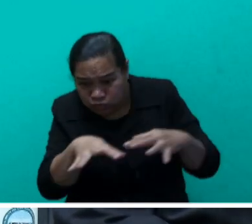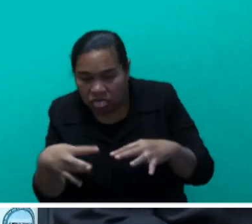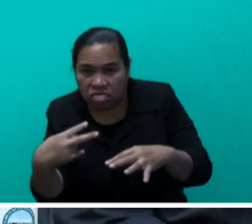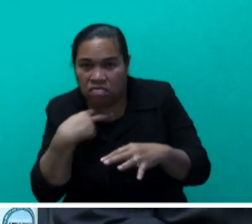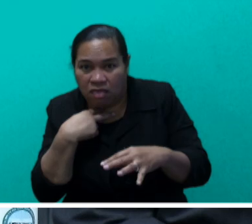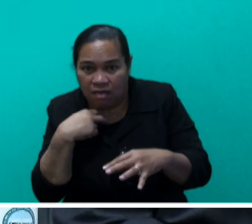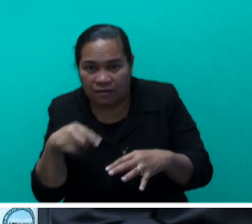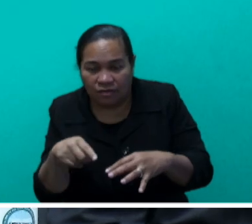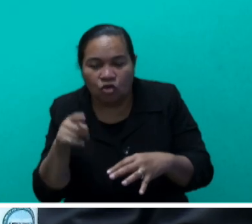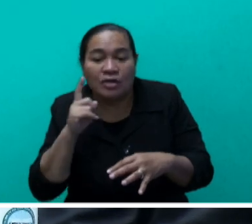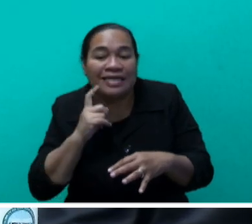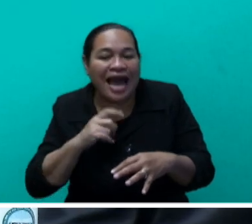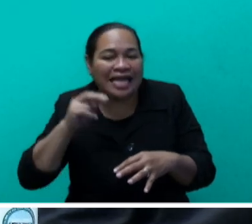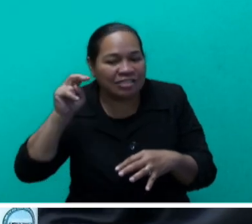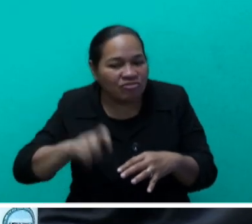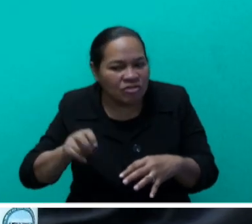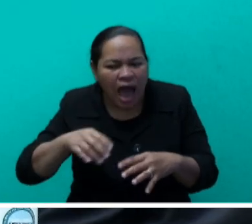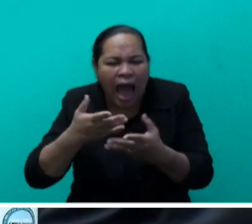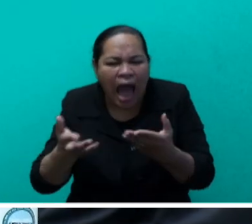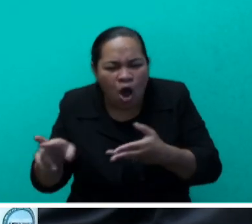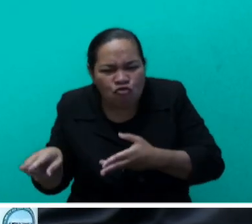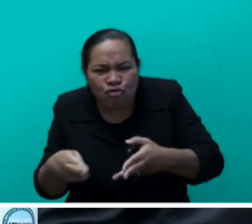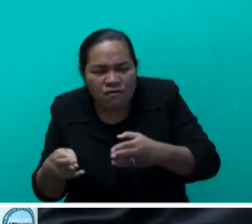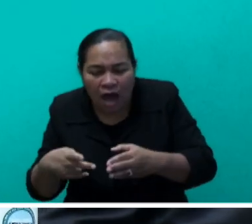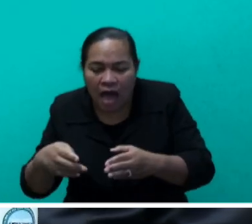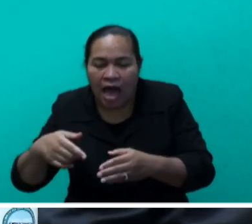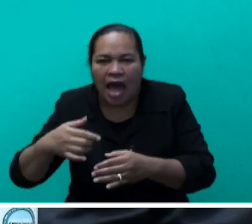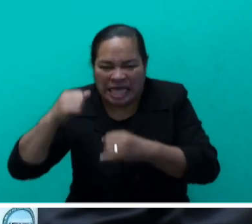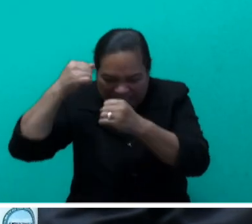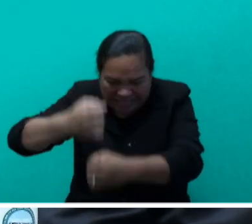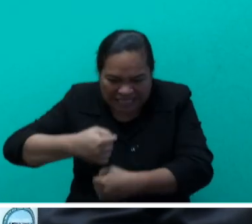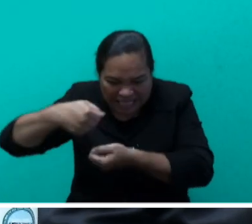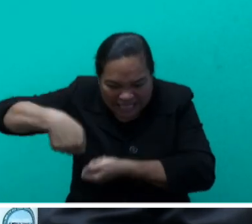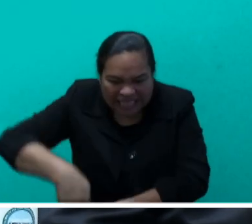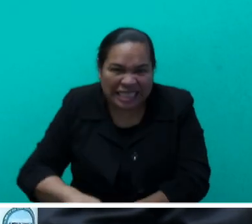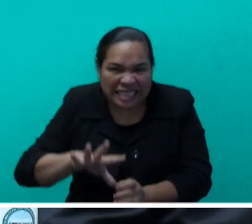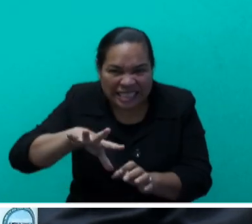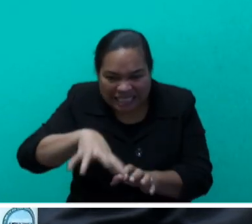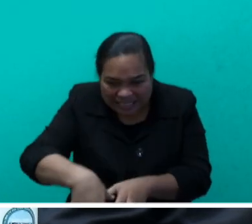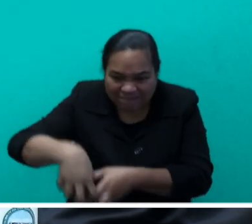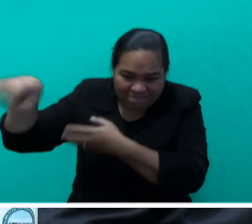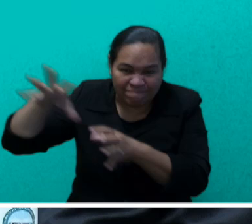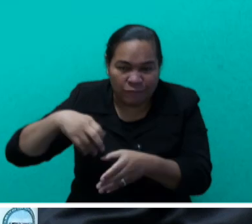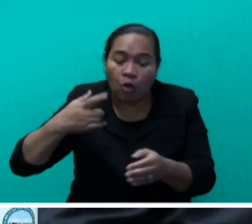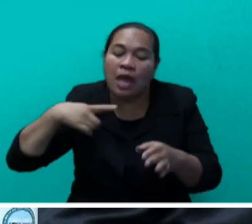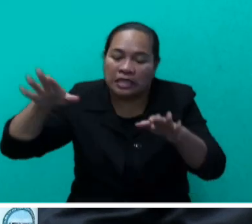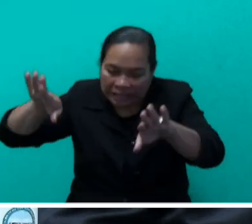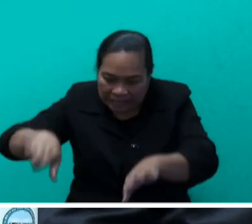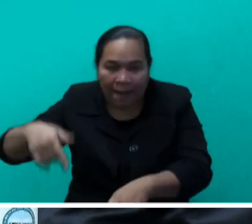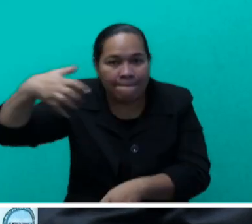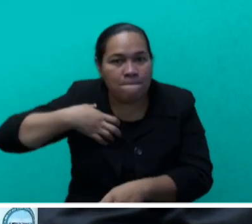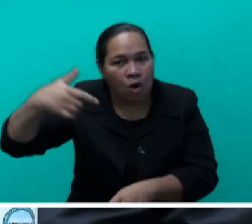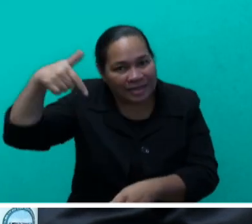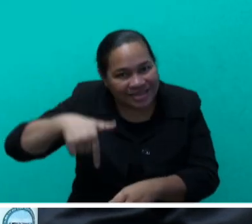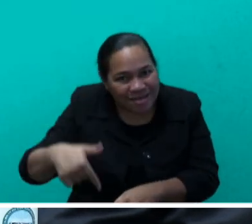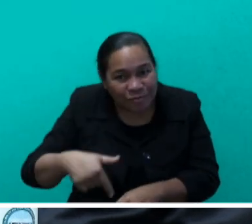to deepen the river channels and allowing them to accommodate high water levels during storms, extended periods of rainfall.